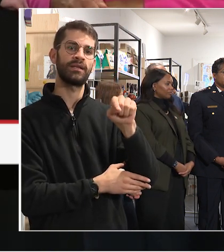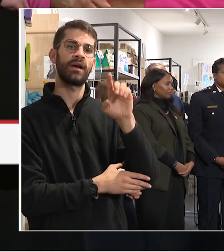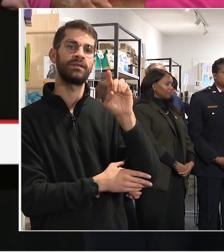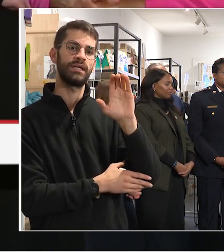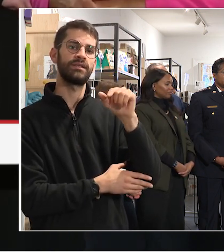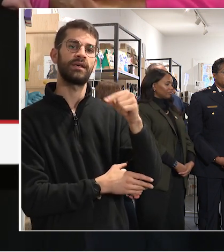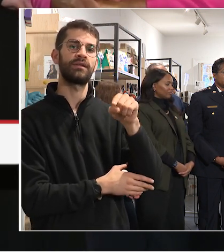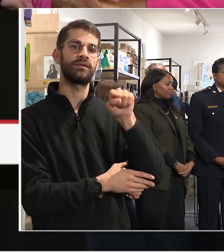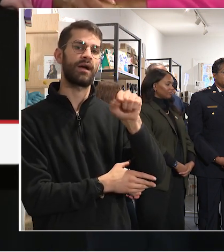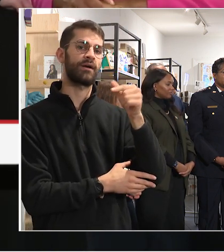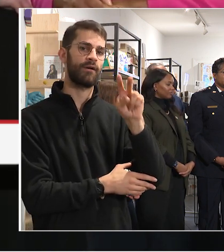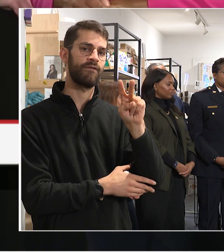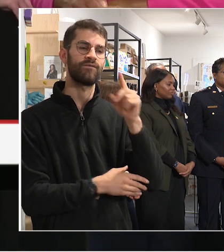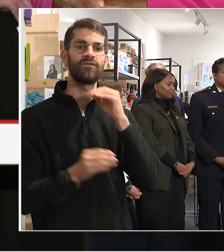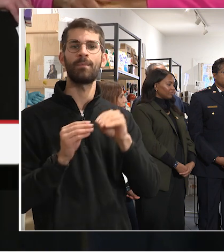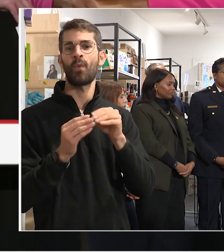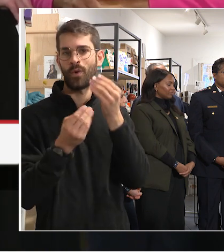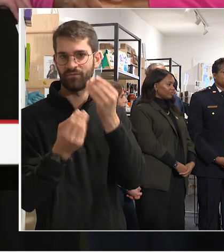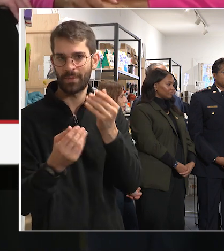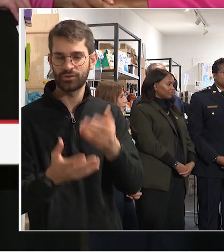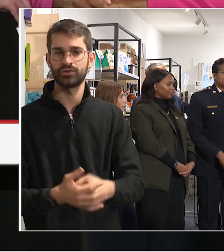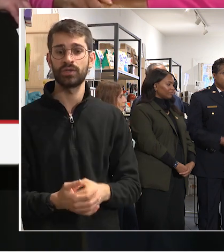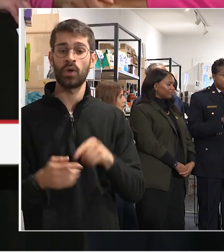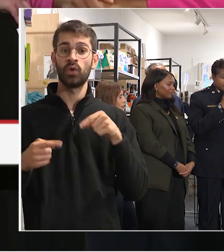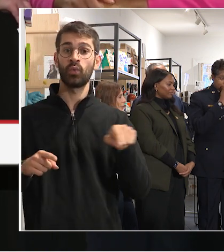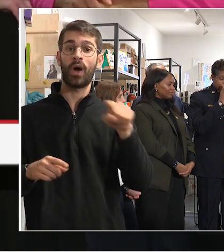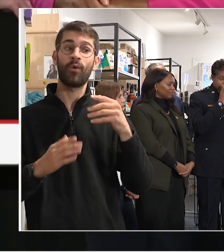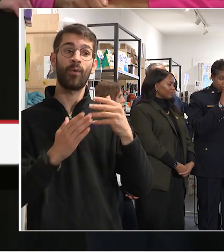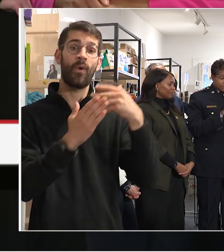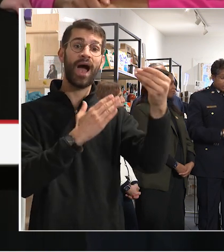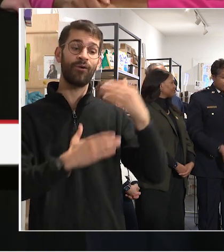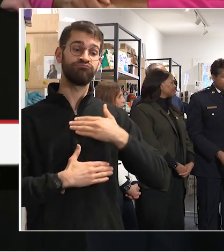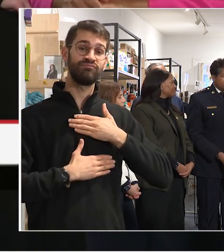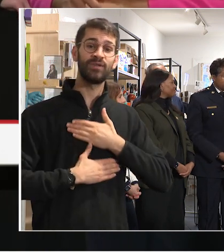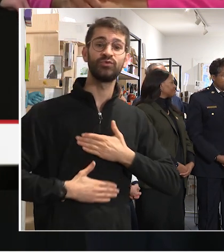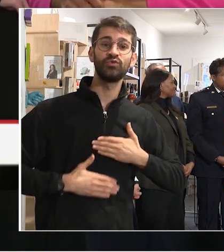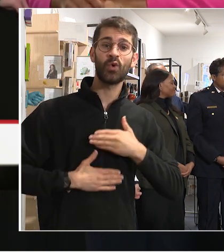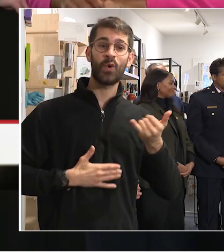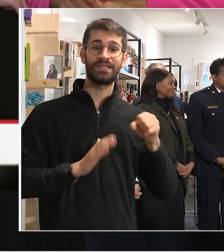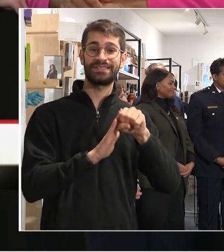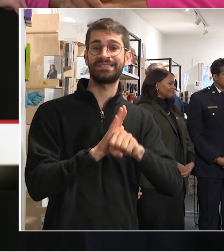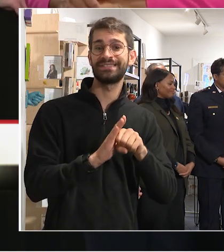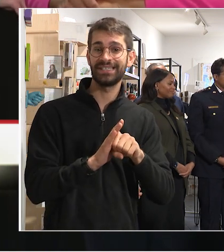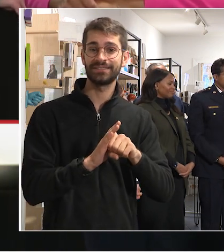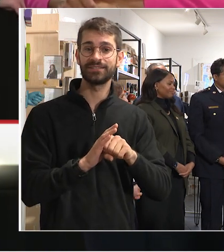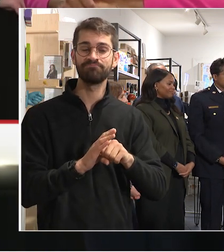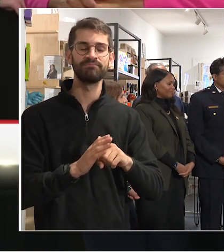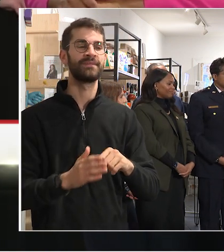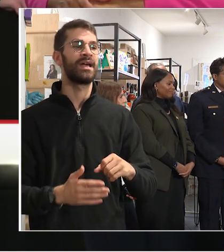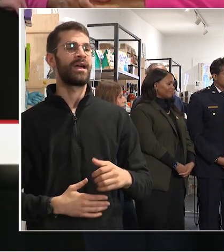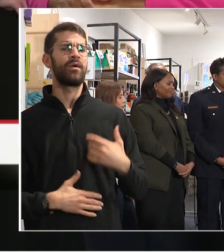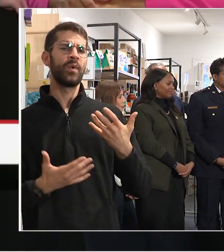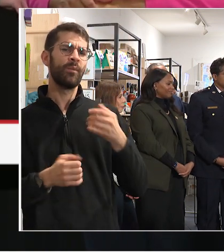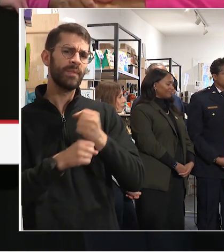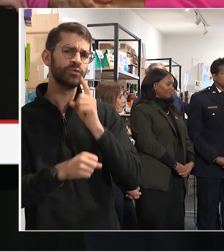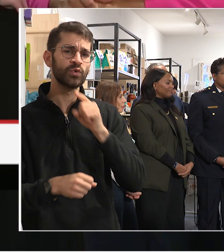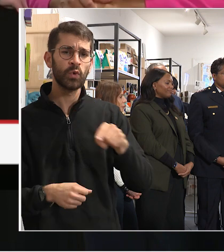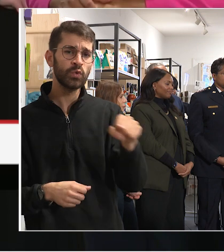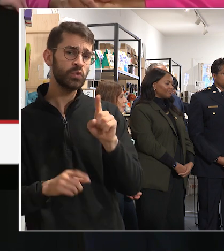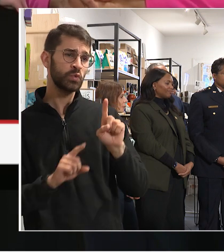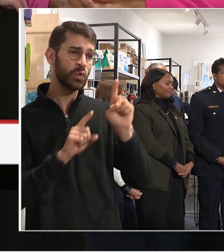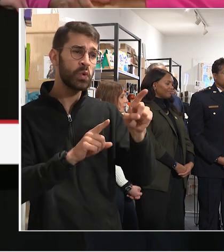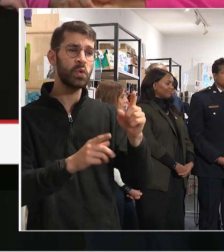dslbd.dc.gov, for more information. And when you're out enjoying a festive season, we also want to ensure that everyone is doing it